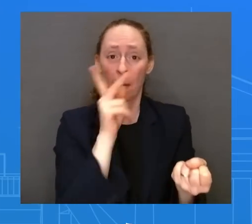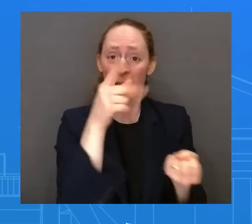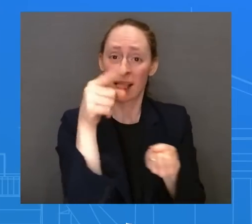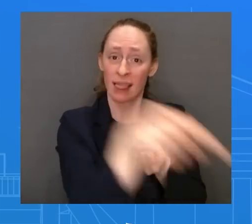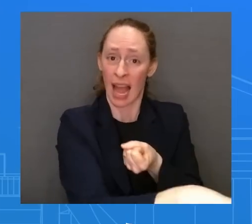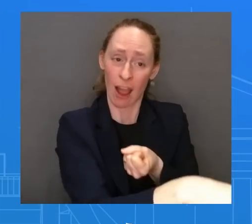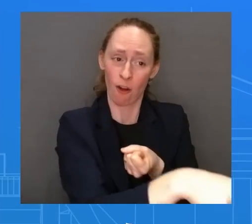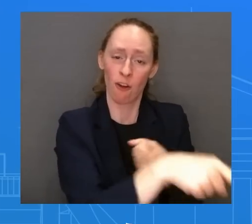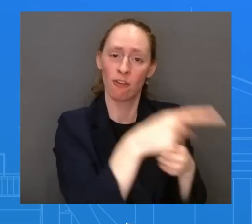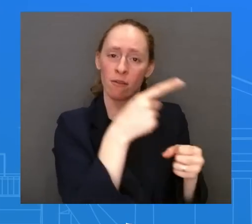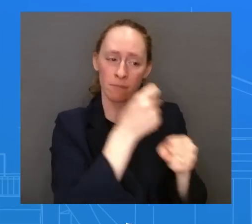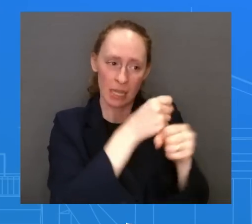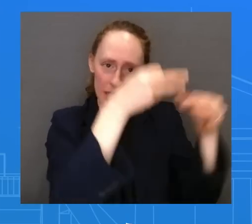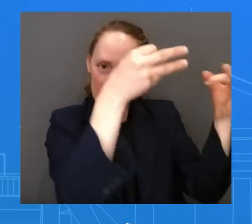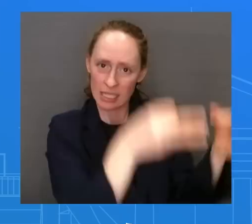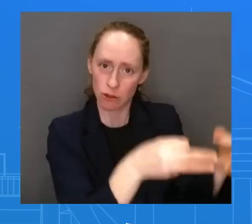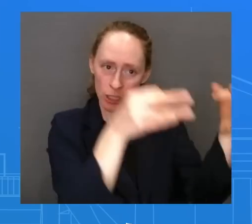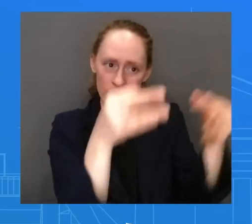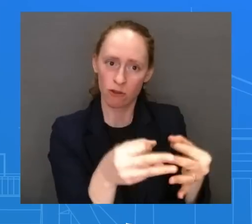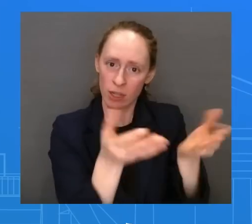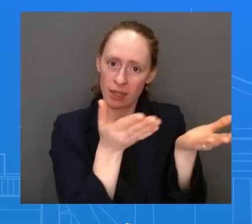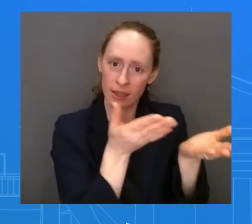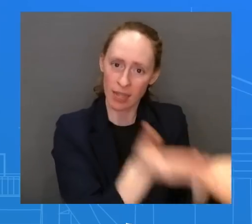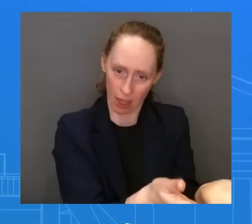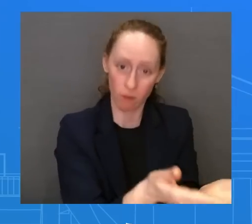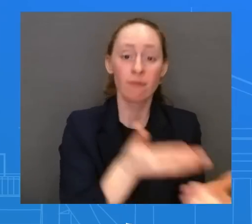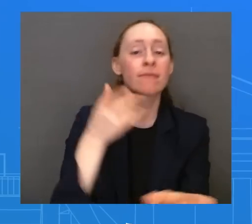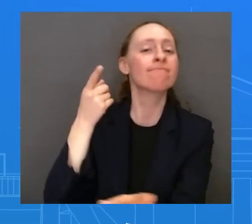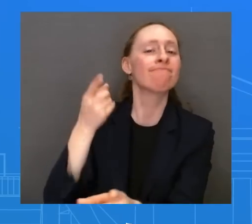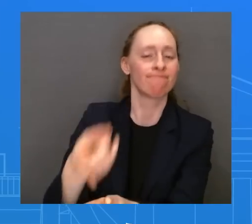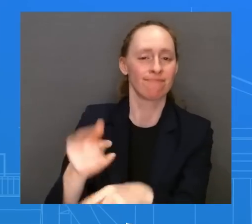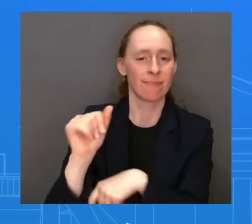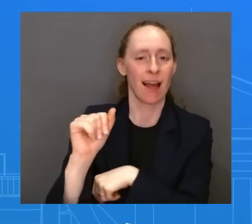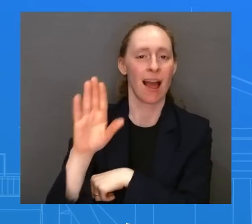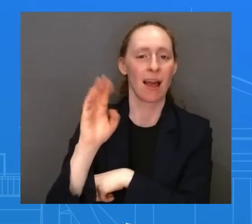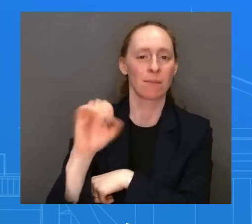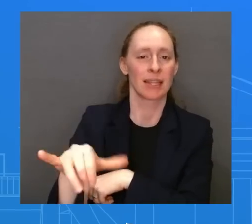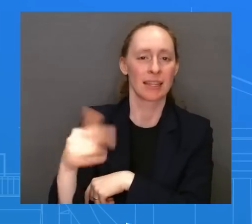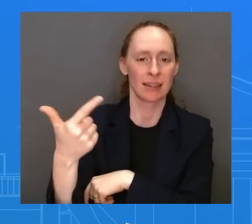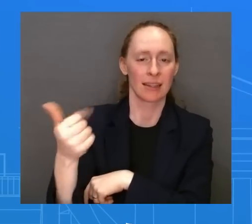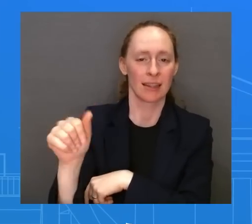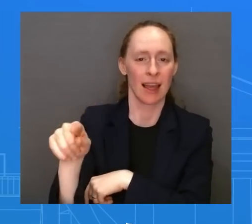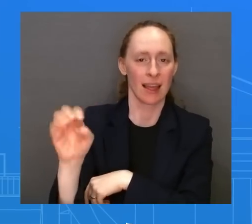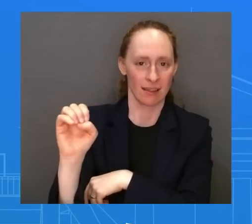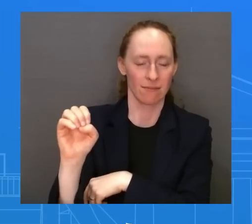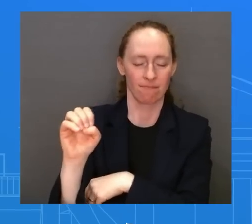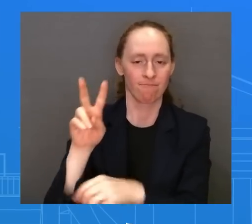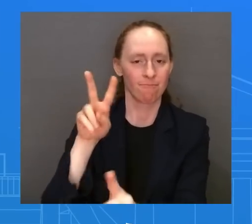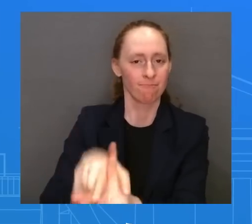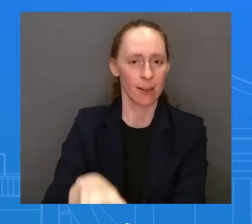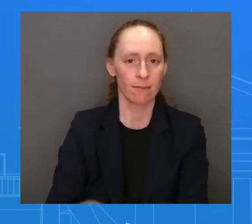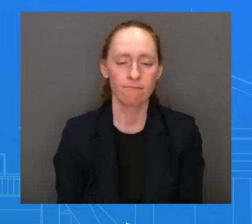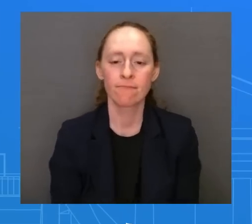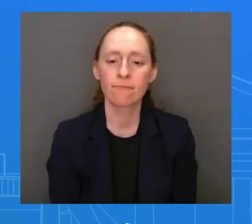gate the president and the first lady will always honor the sacrifices of the 13 service members who were killed in that